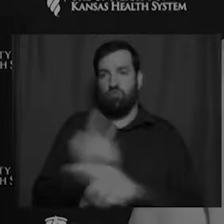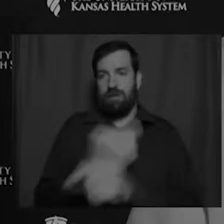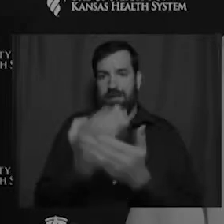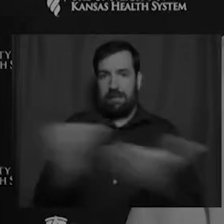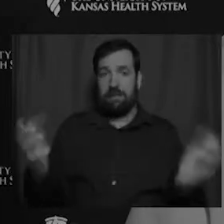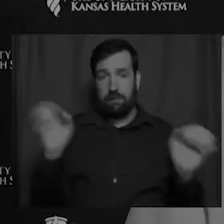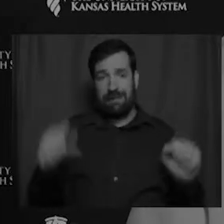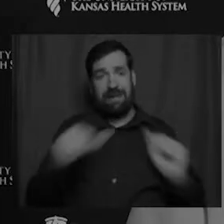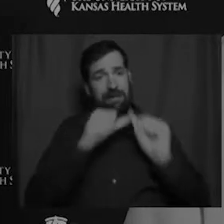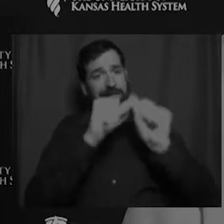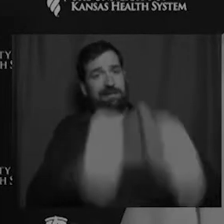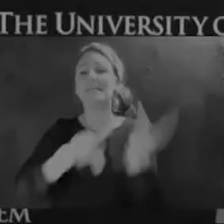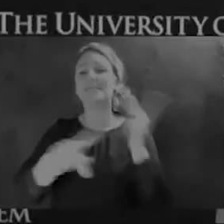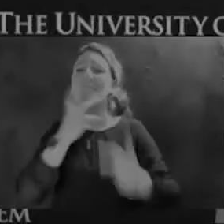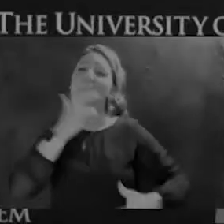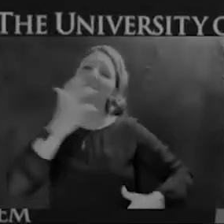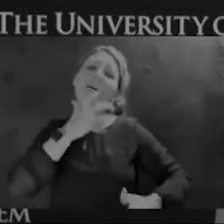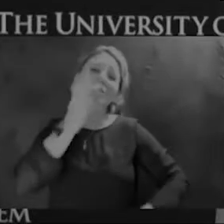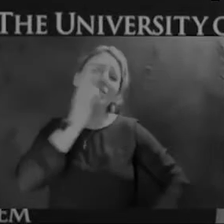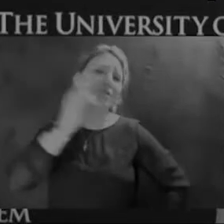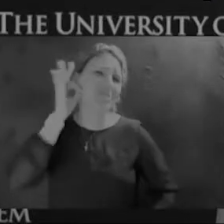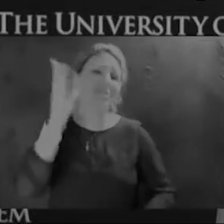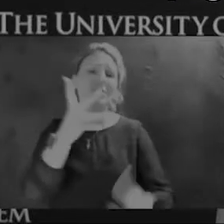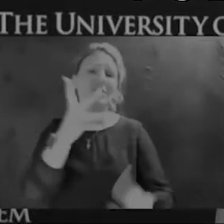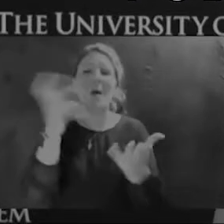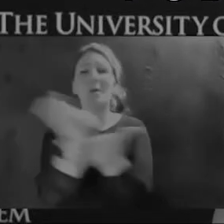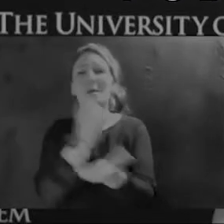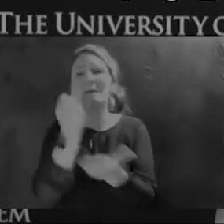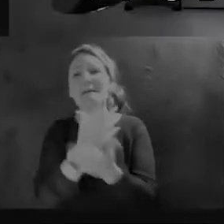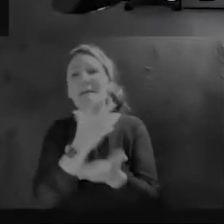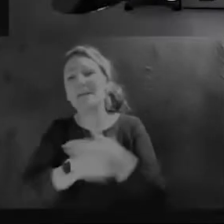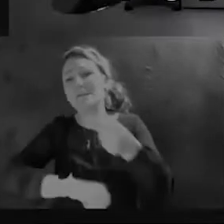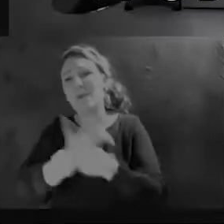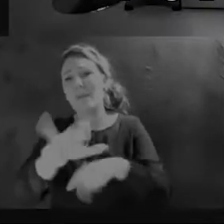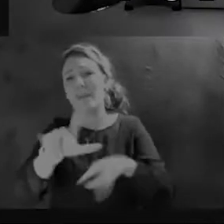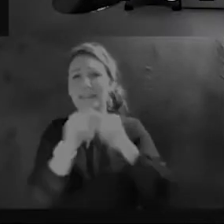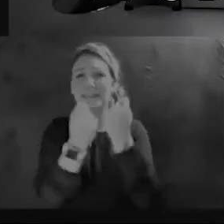mics with Dr. Stites podcast. Now everywhere podcasts are available.